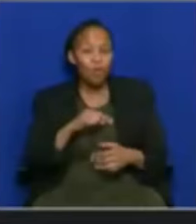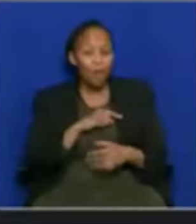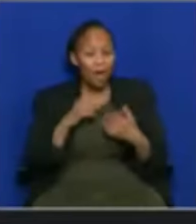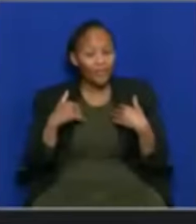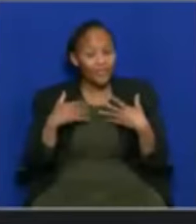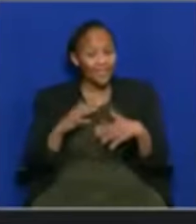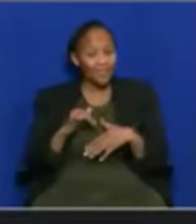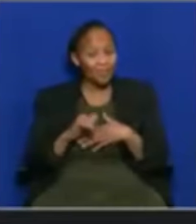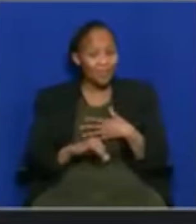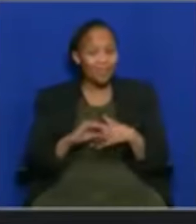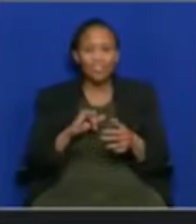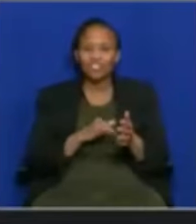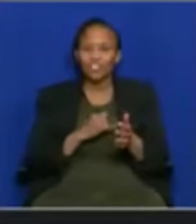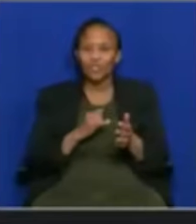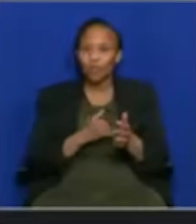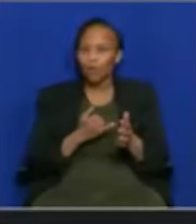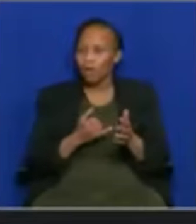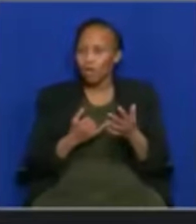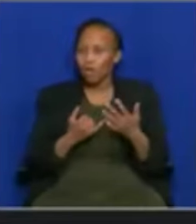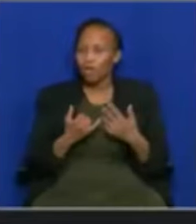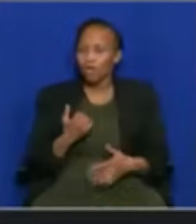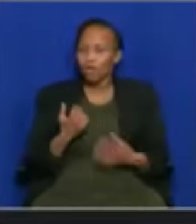January, subpoena to BMW.